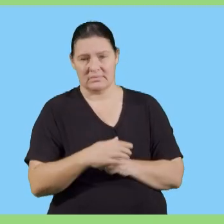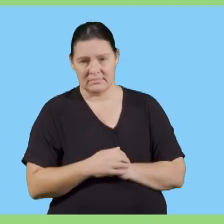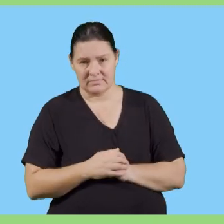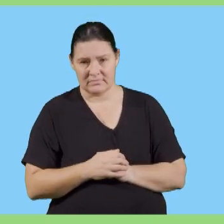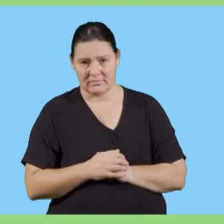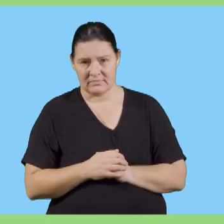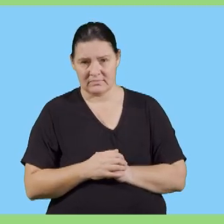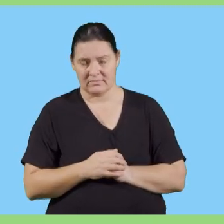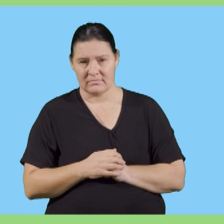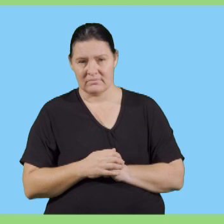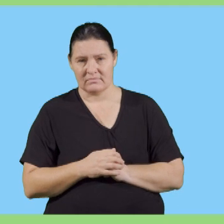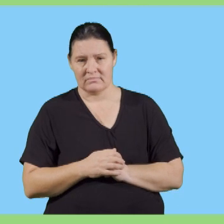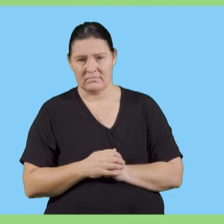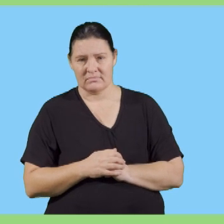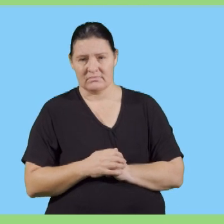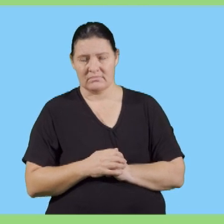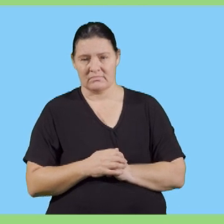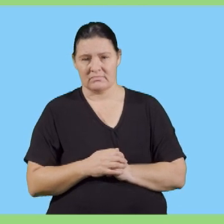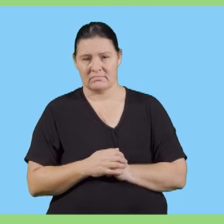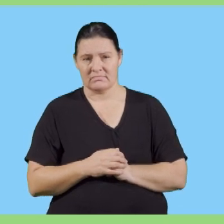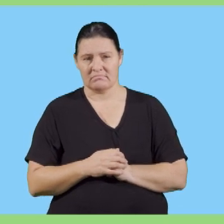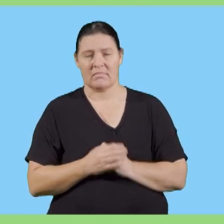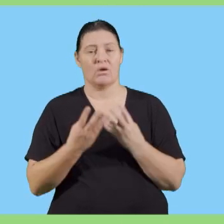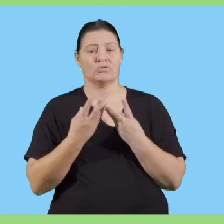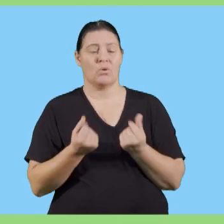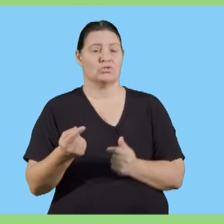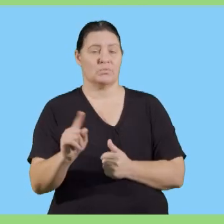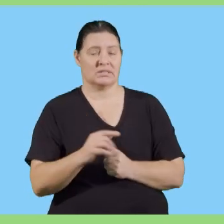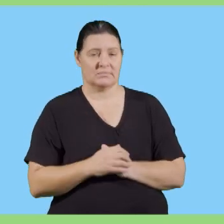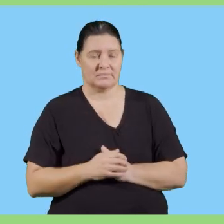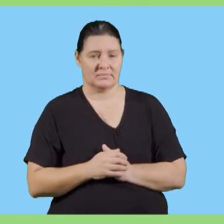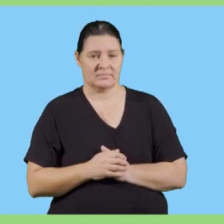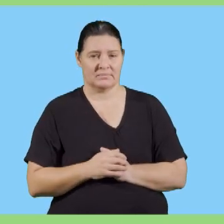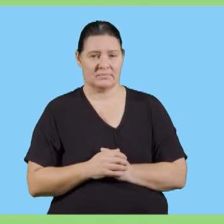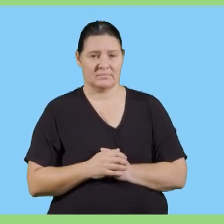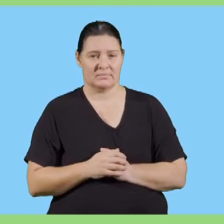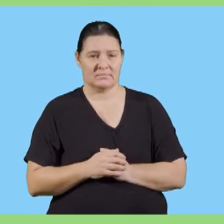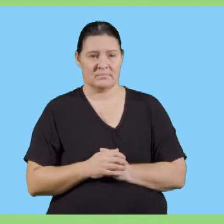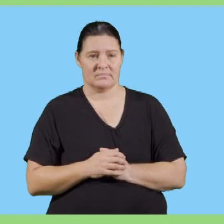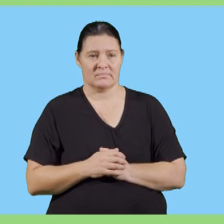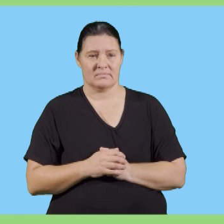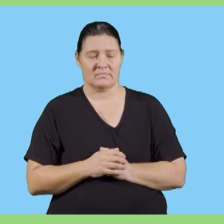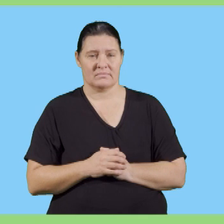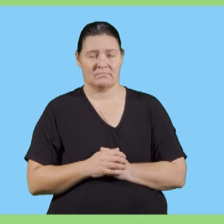level. Now let us move on to our solution.